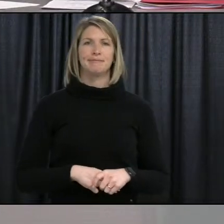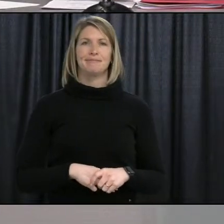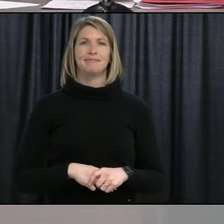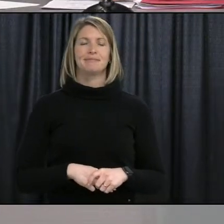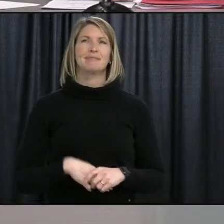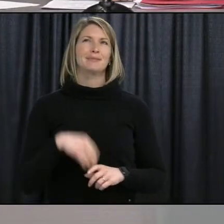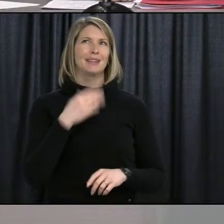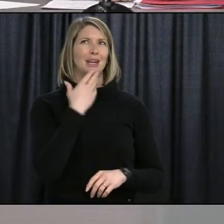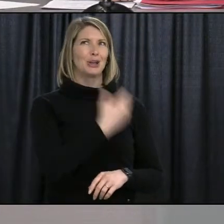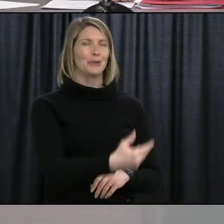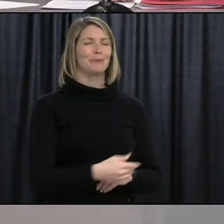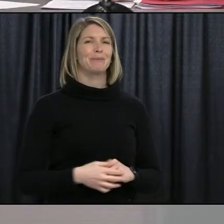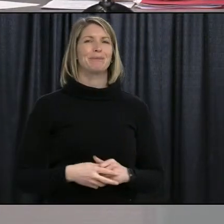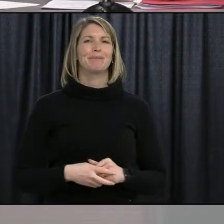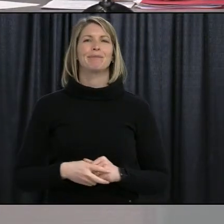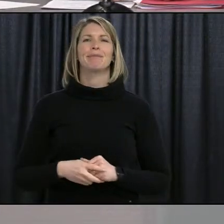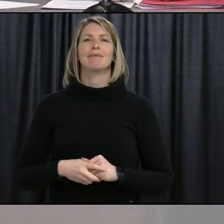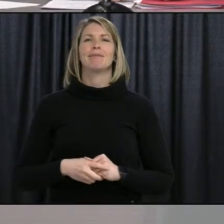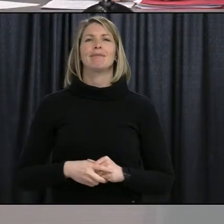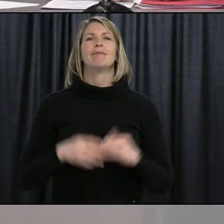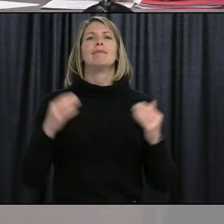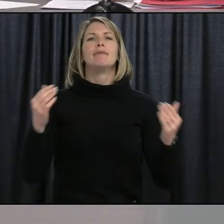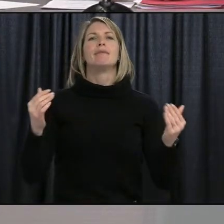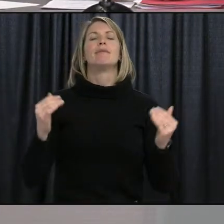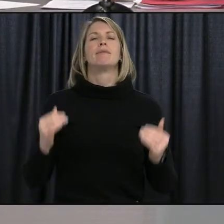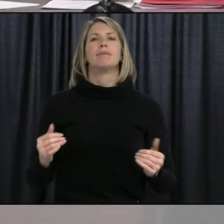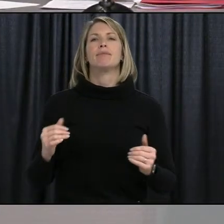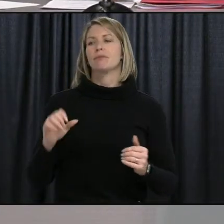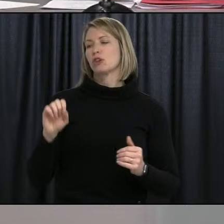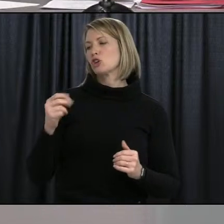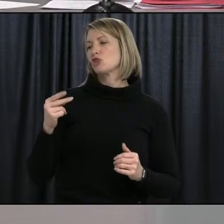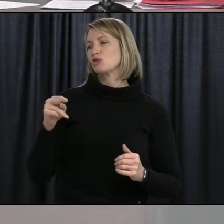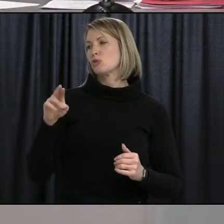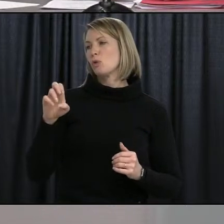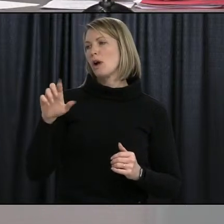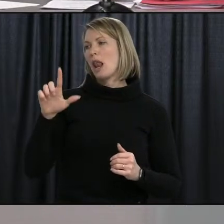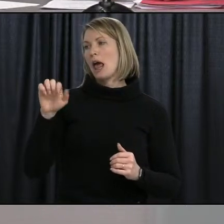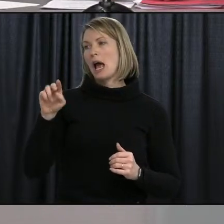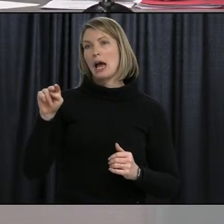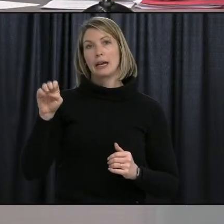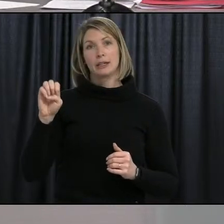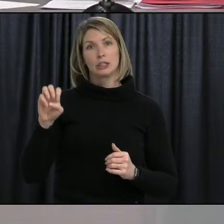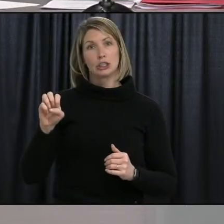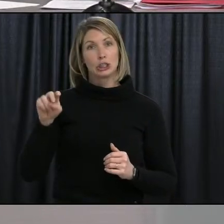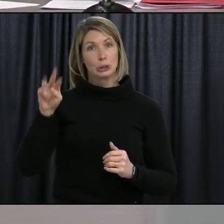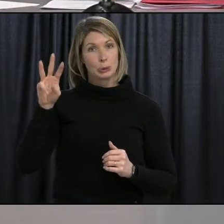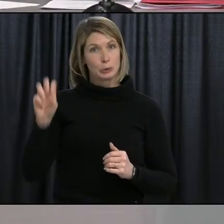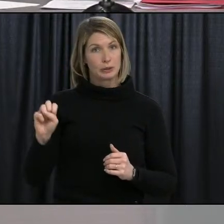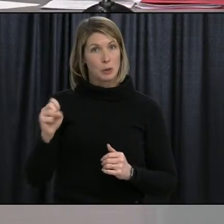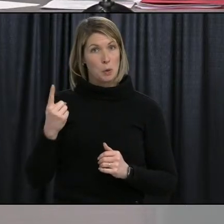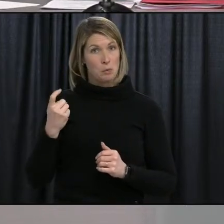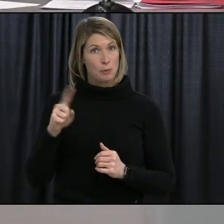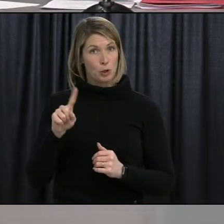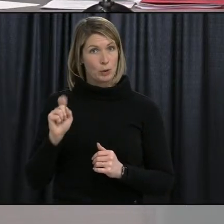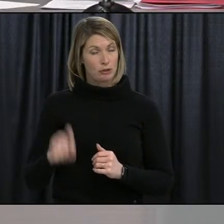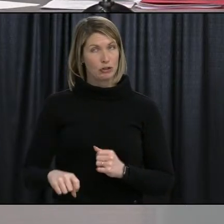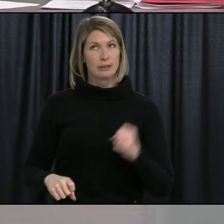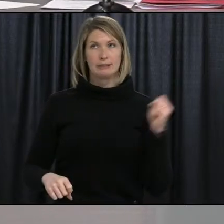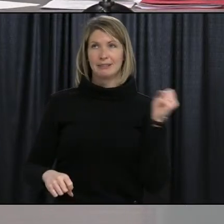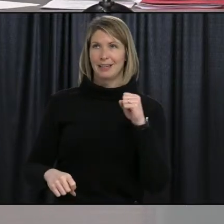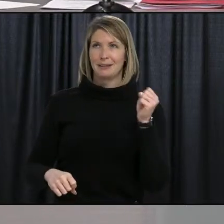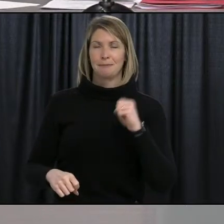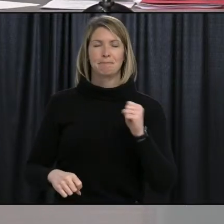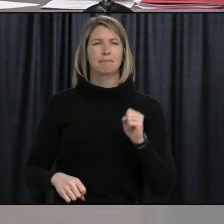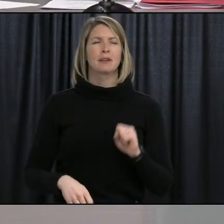Thank you. Roger Bill with the Shoreline News, do you have a final question? Yes.